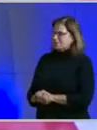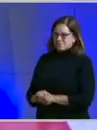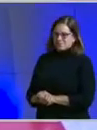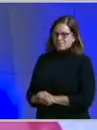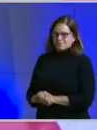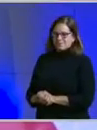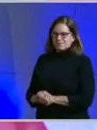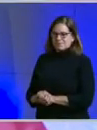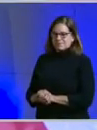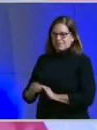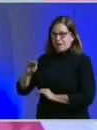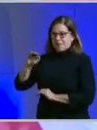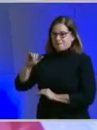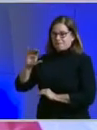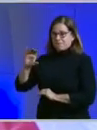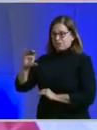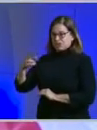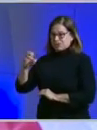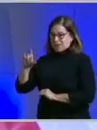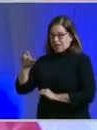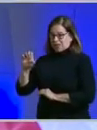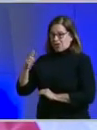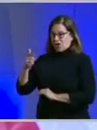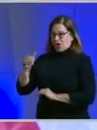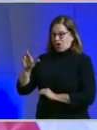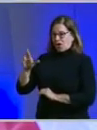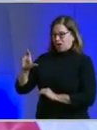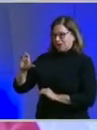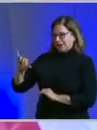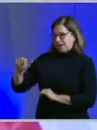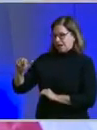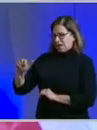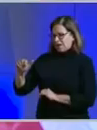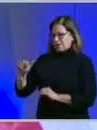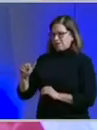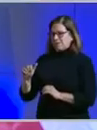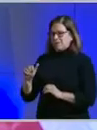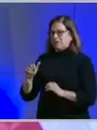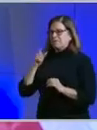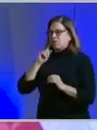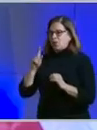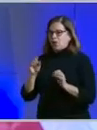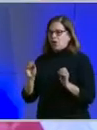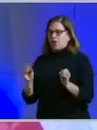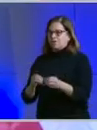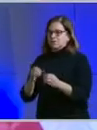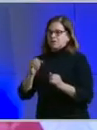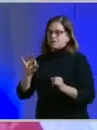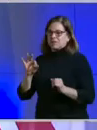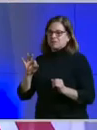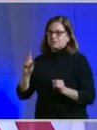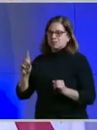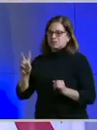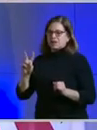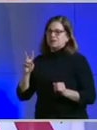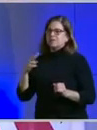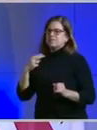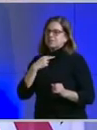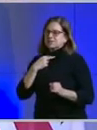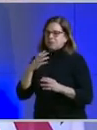And Michelle Garcia, who is Director of our Office of Victim Services and Justice Grants.